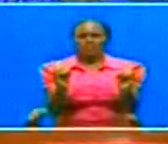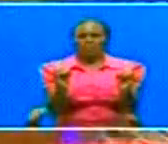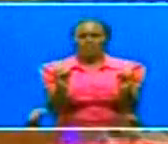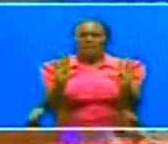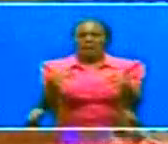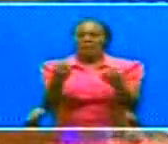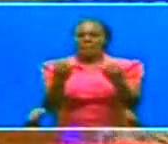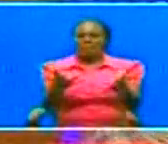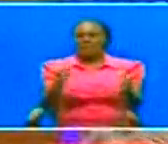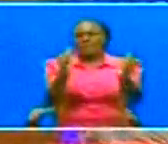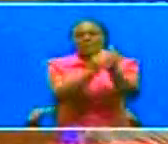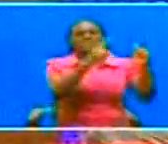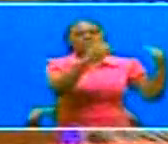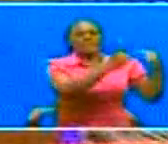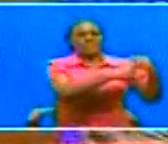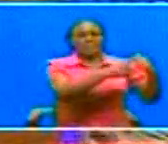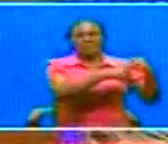No. How old were you? 16.